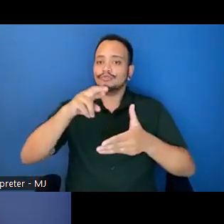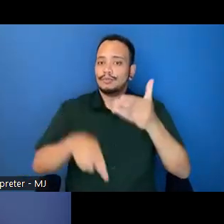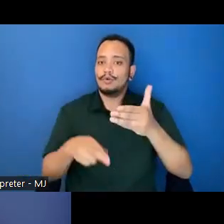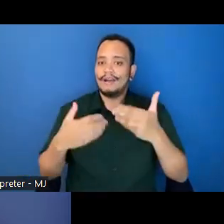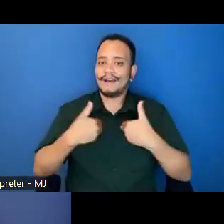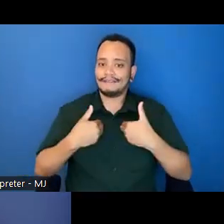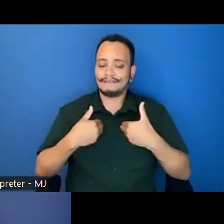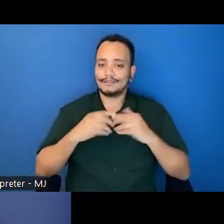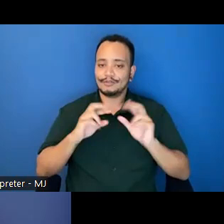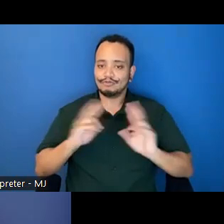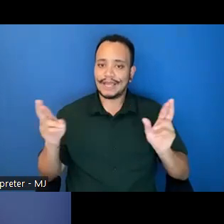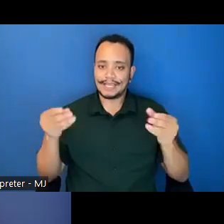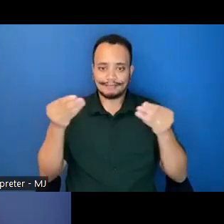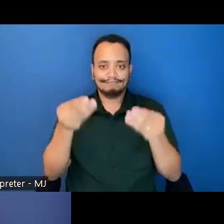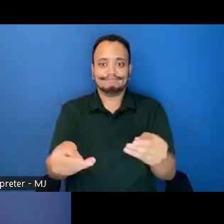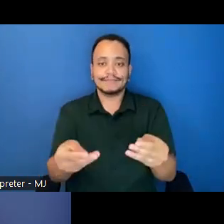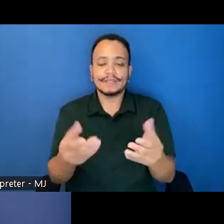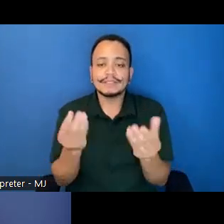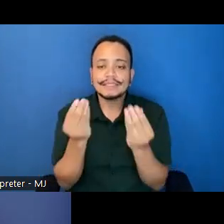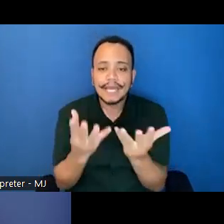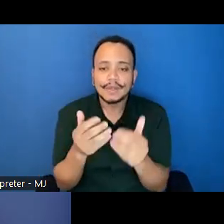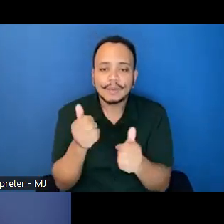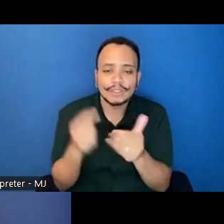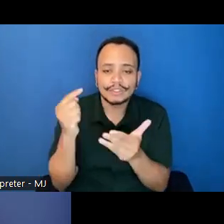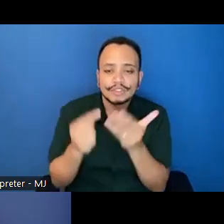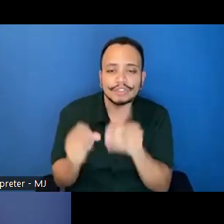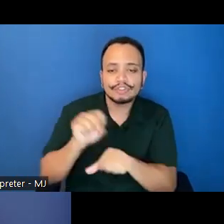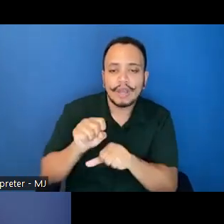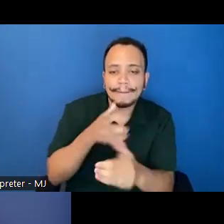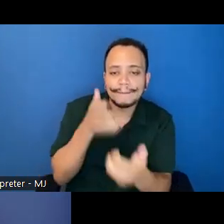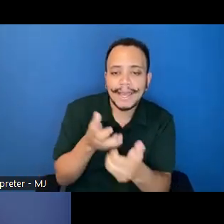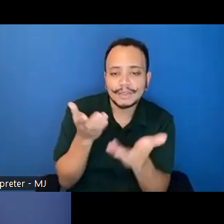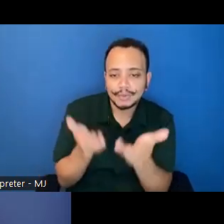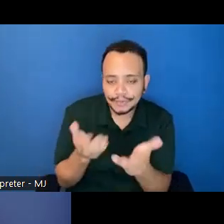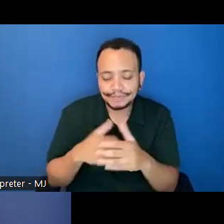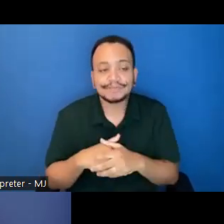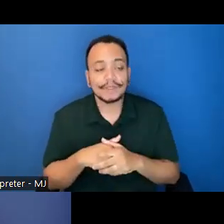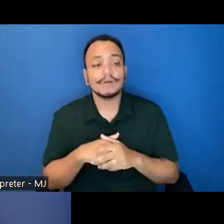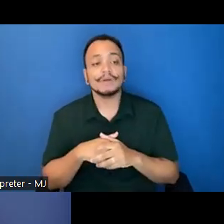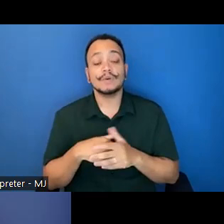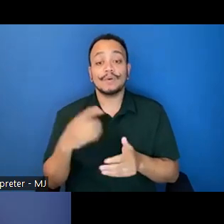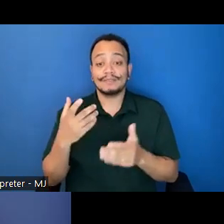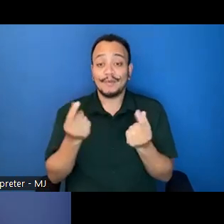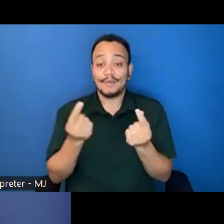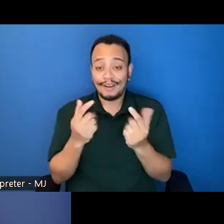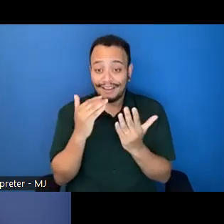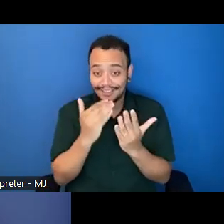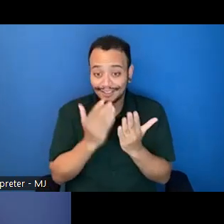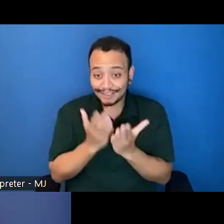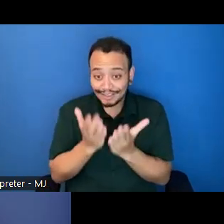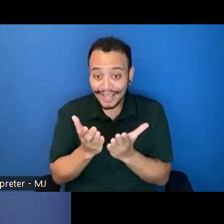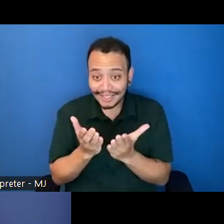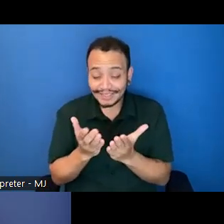be good job matches for you. And, among the job suggestions for me was a